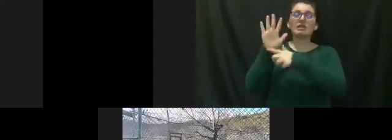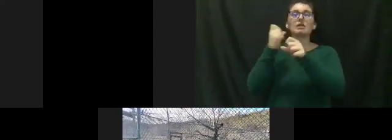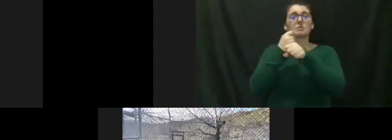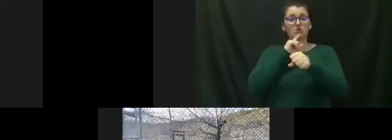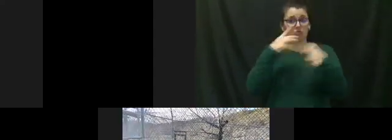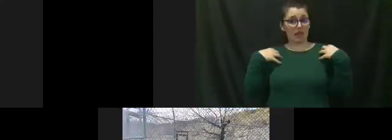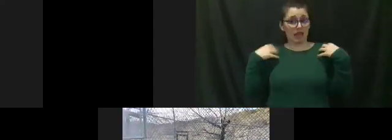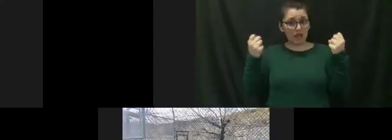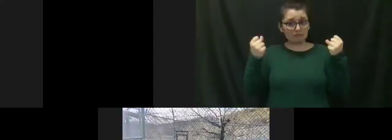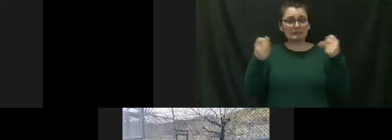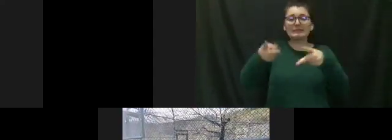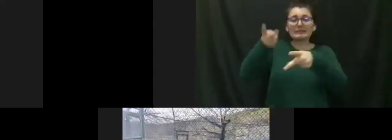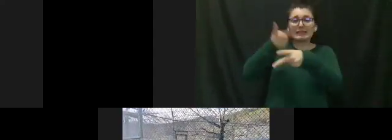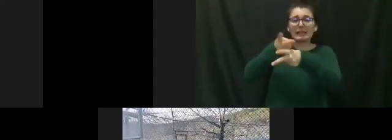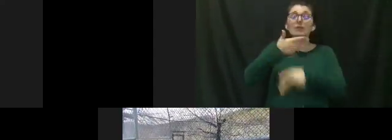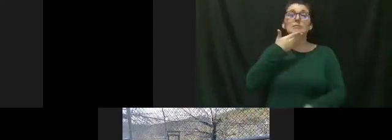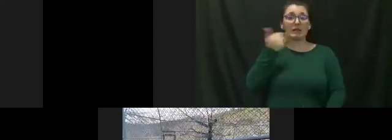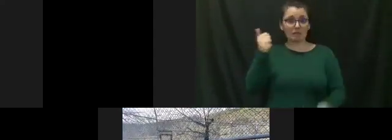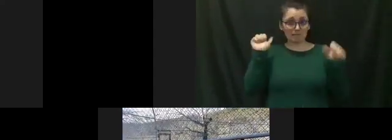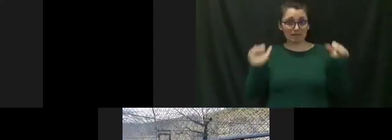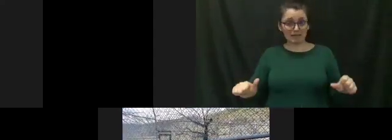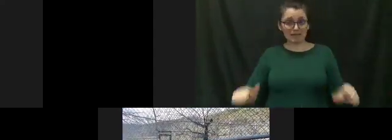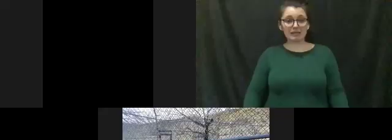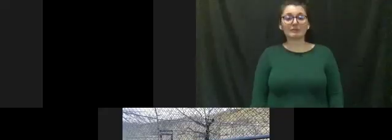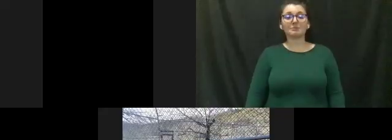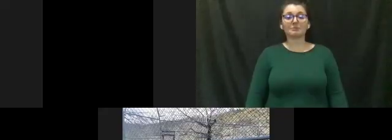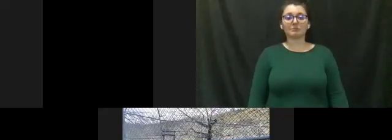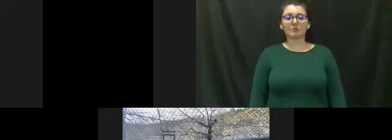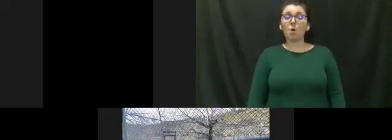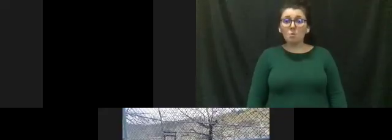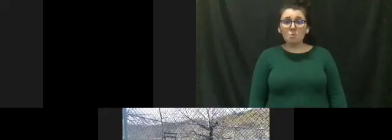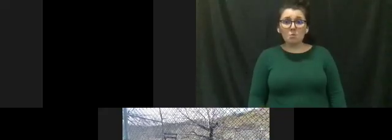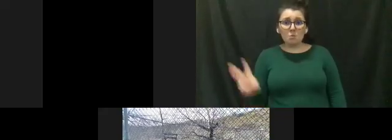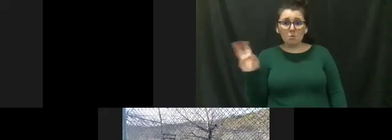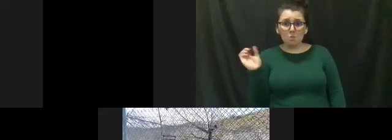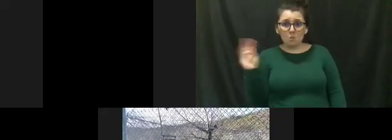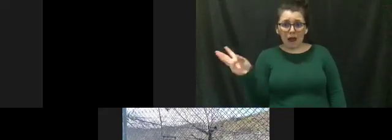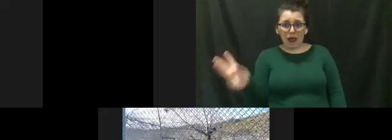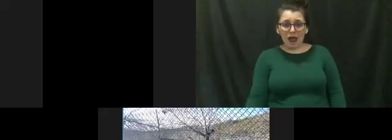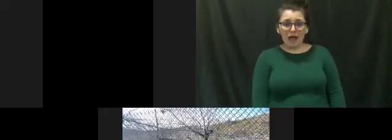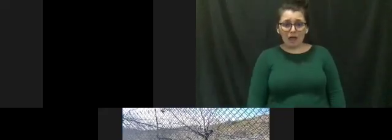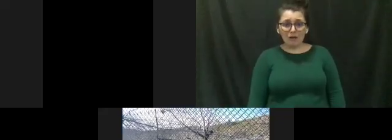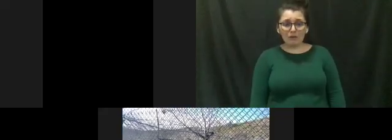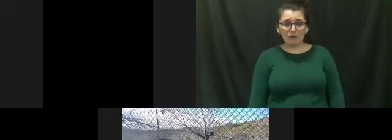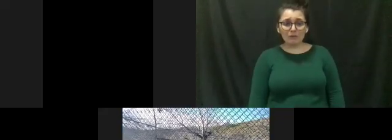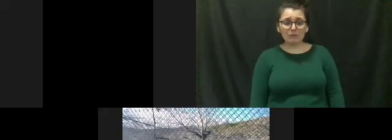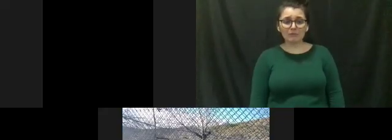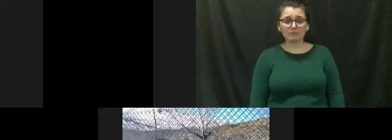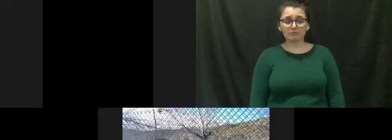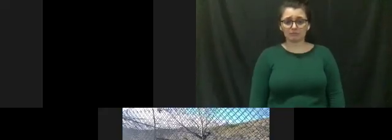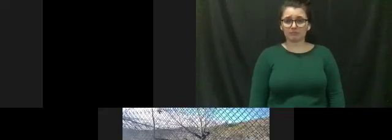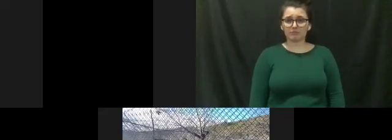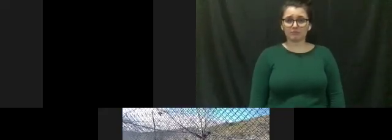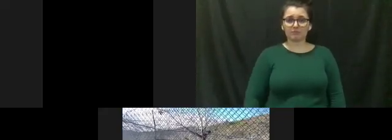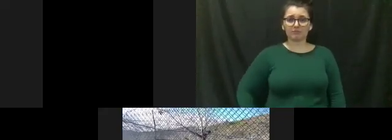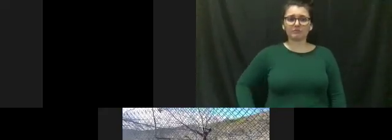help take care of them a little bit better. Oh my gosh! Wow. So will they like if you're in? They